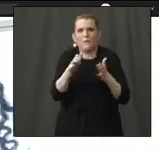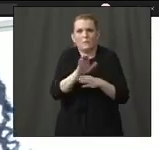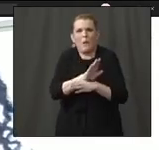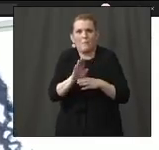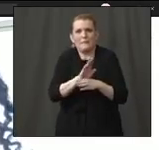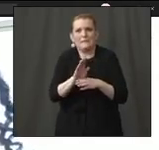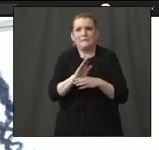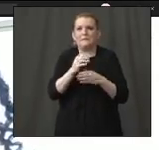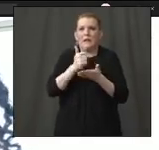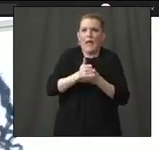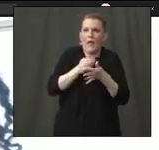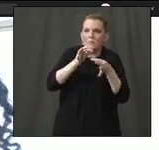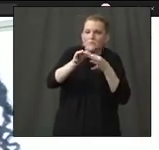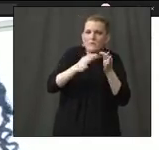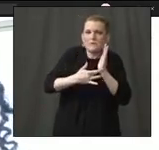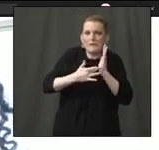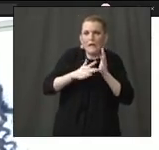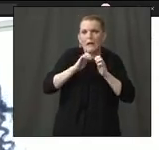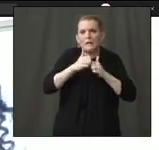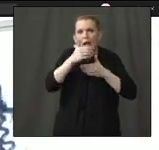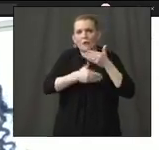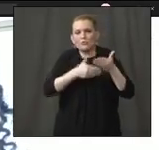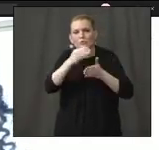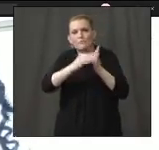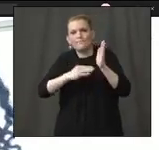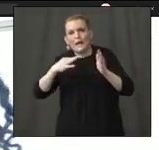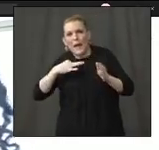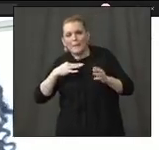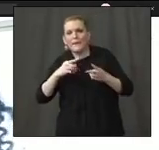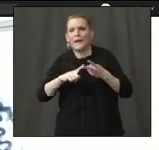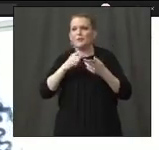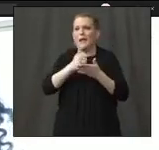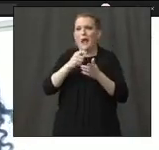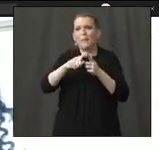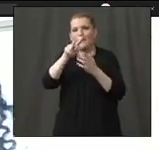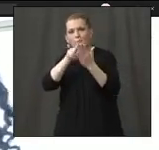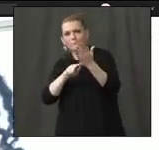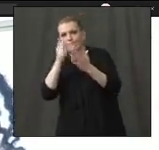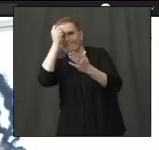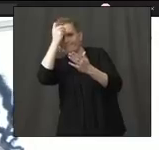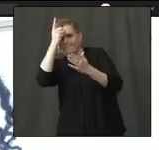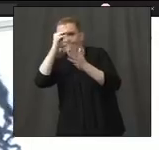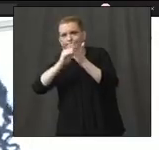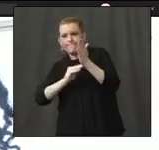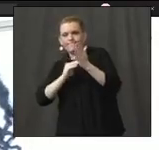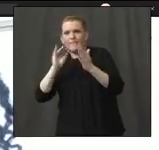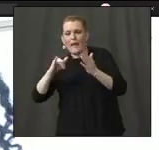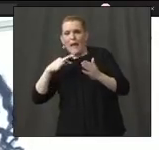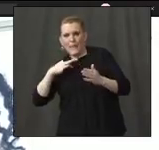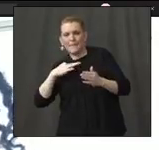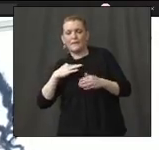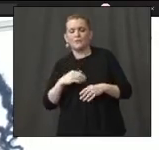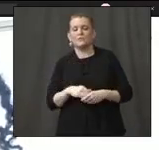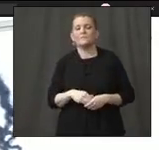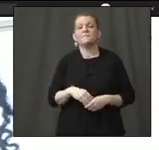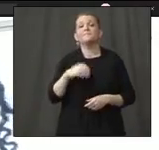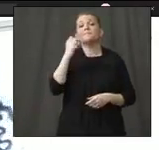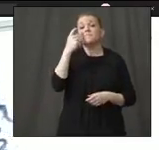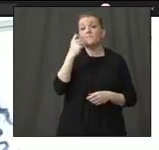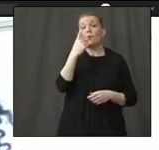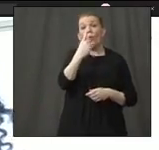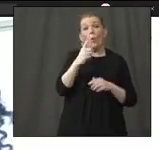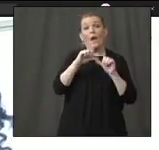the process. So one of the organizations that we are partnered with is SAMA, the Spanish American Merchants